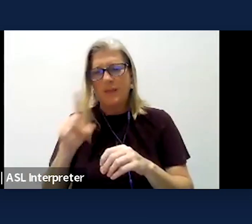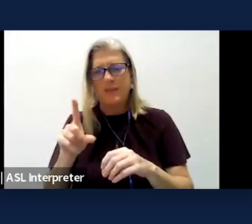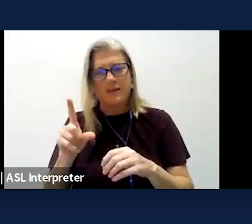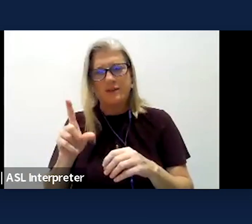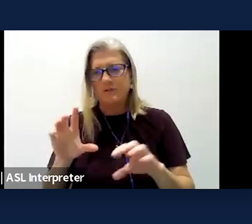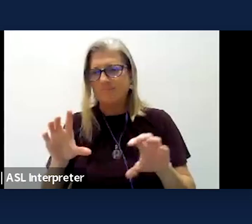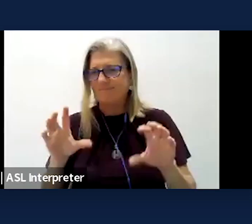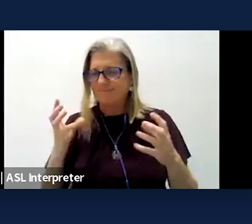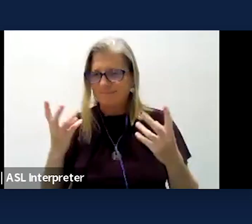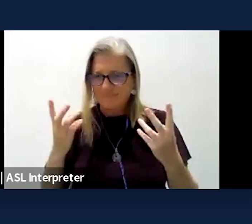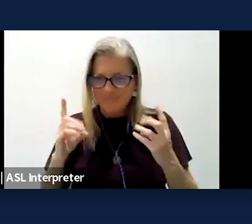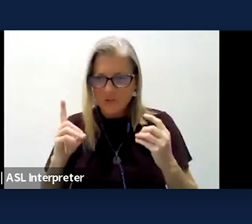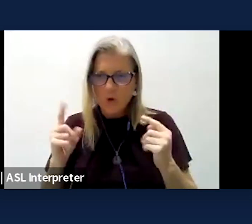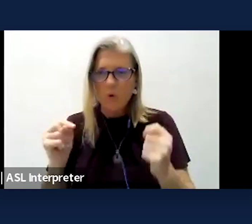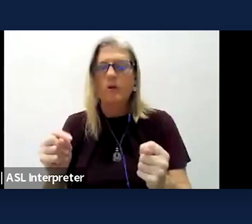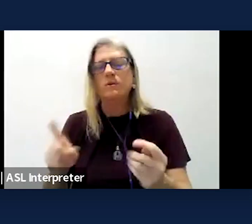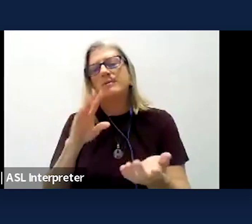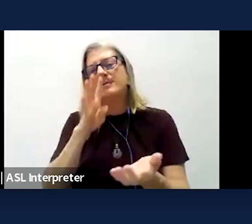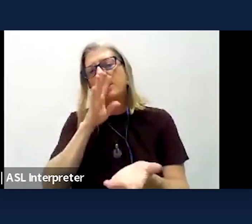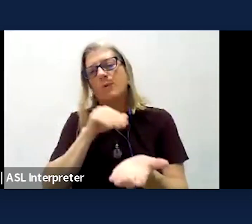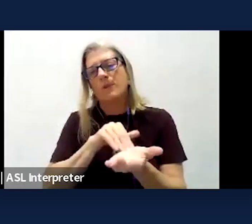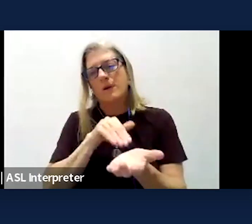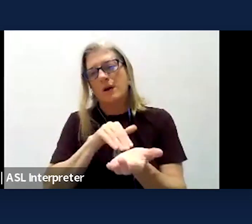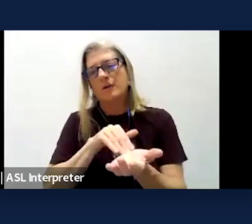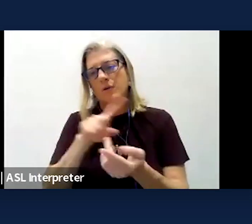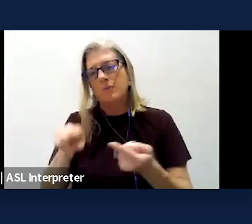do it or talk with your doctor about it.